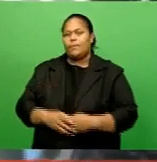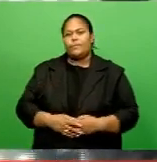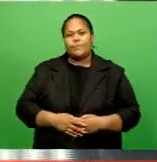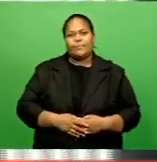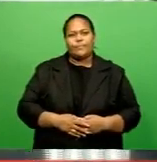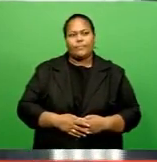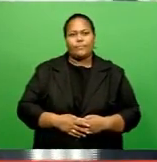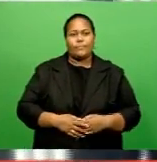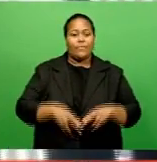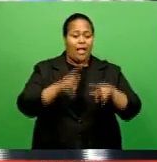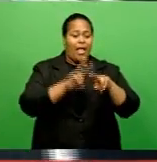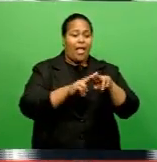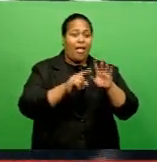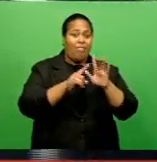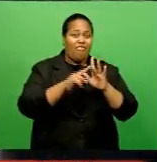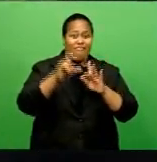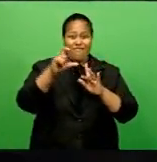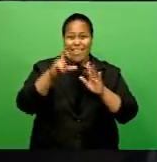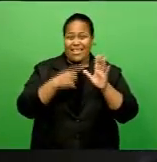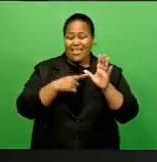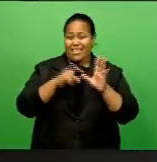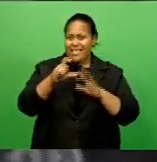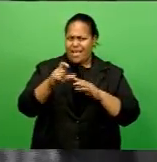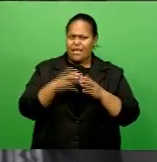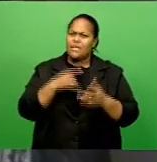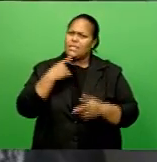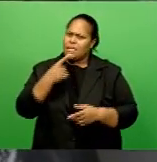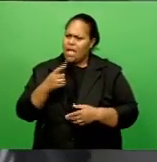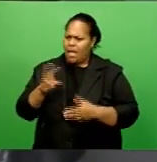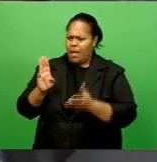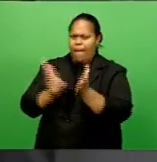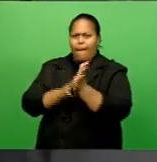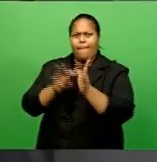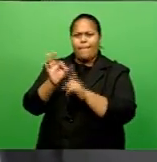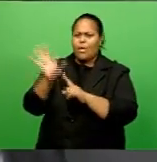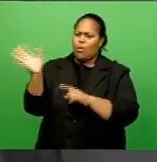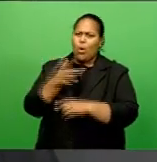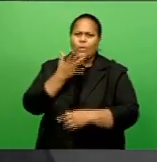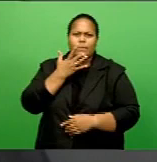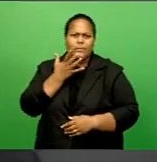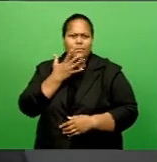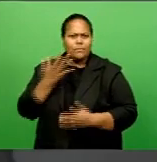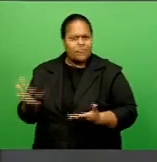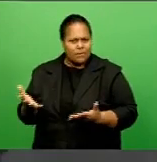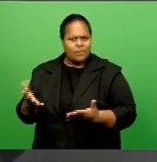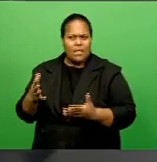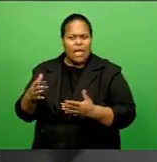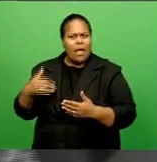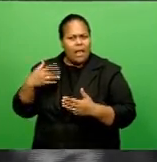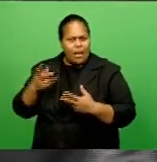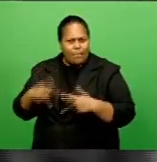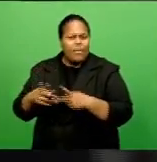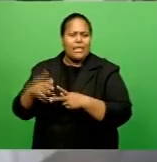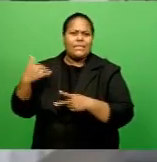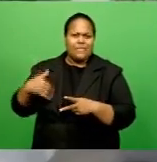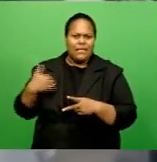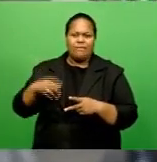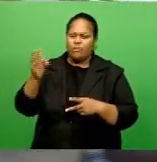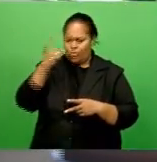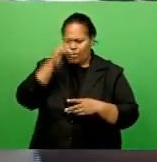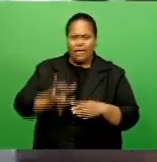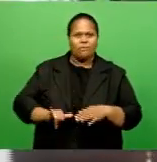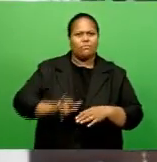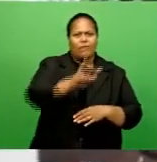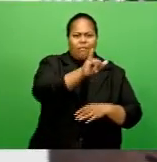Faikek alleges the MPs all lied about their residential addresses to obtain travel and accommodation allowances from Parliament. The